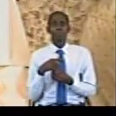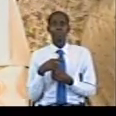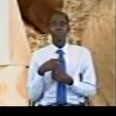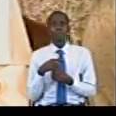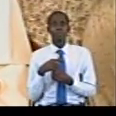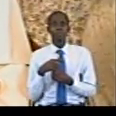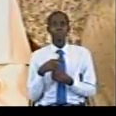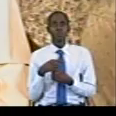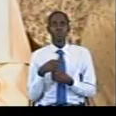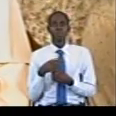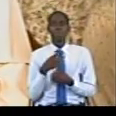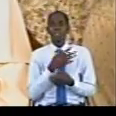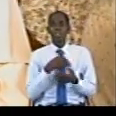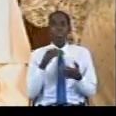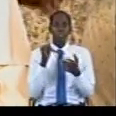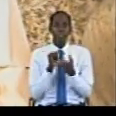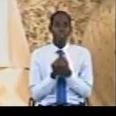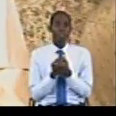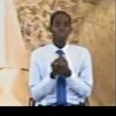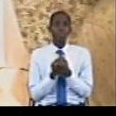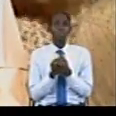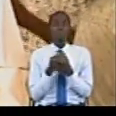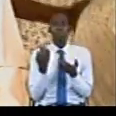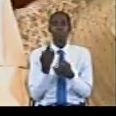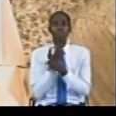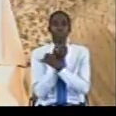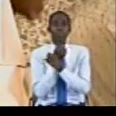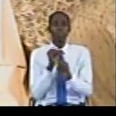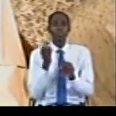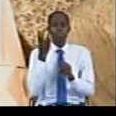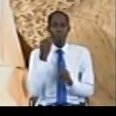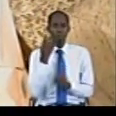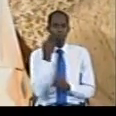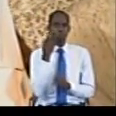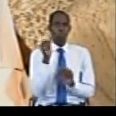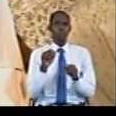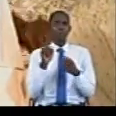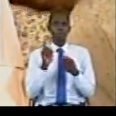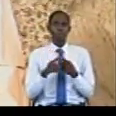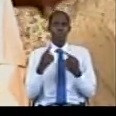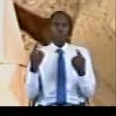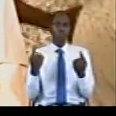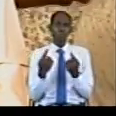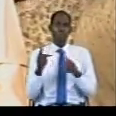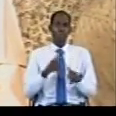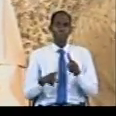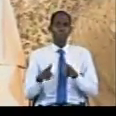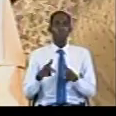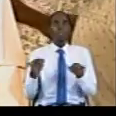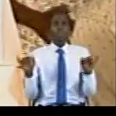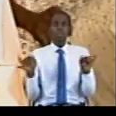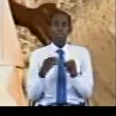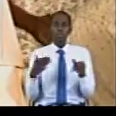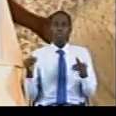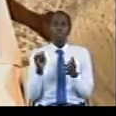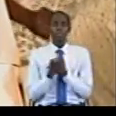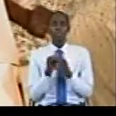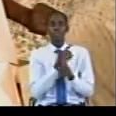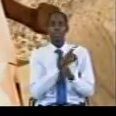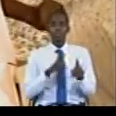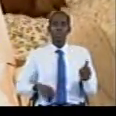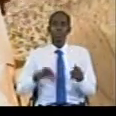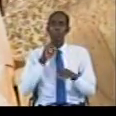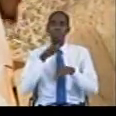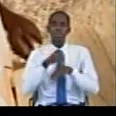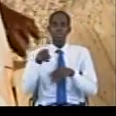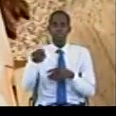And that redemption was visible to be seen. The same thing with the people the Lord is sending you to. As my